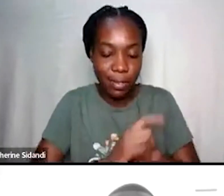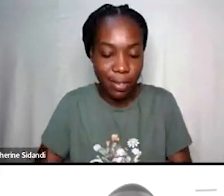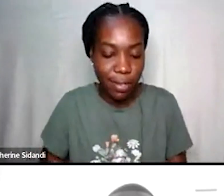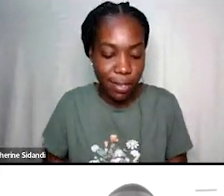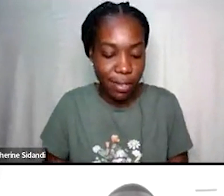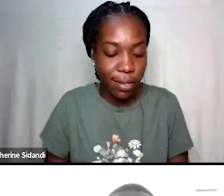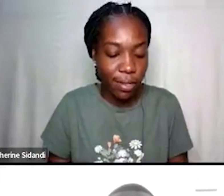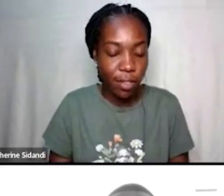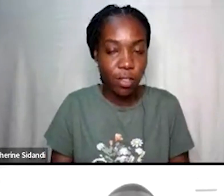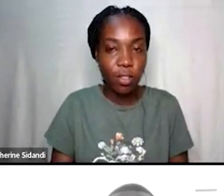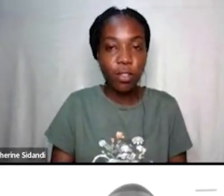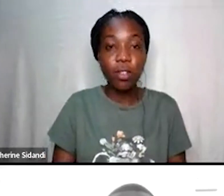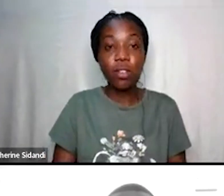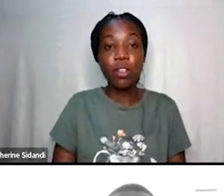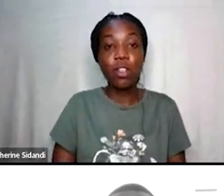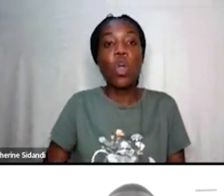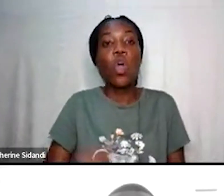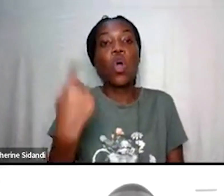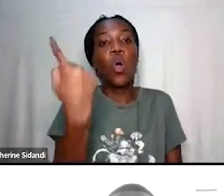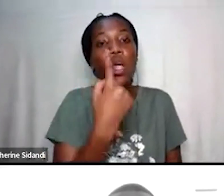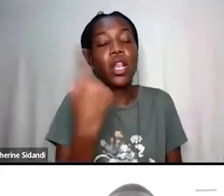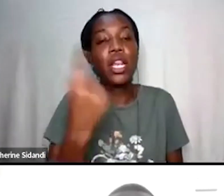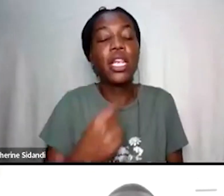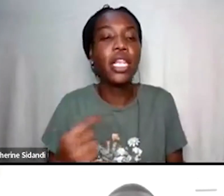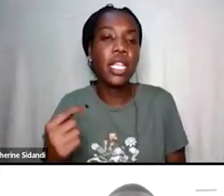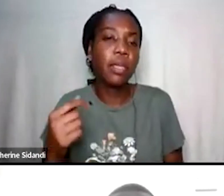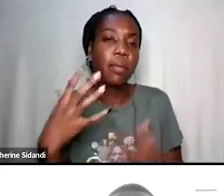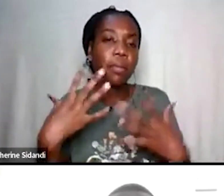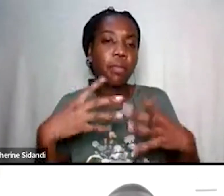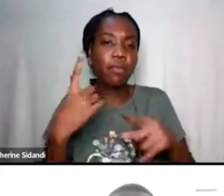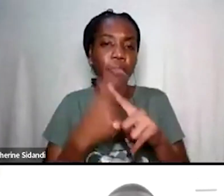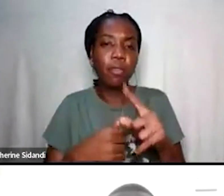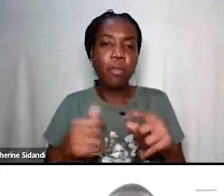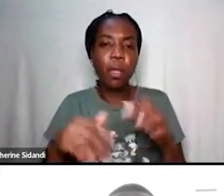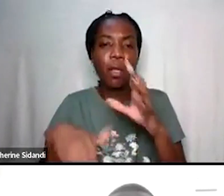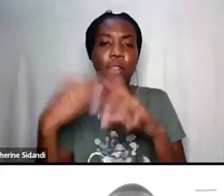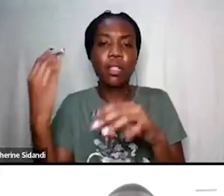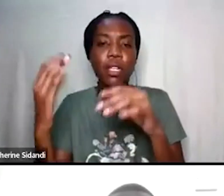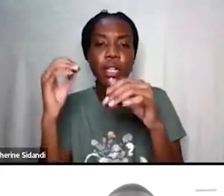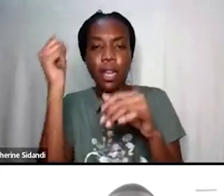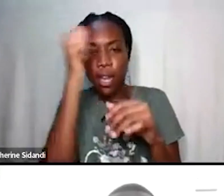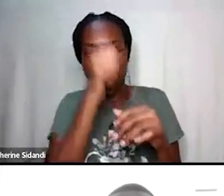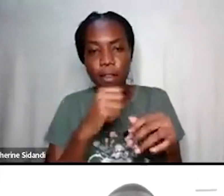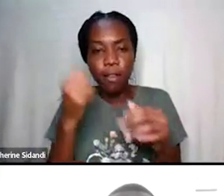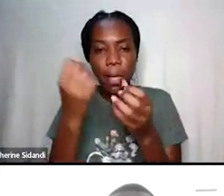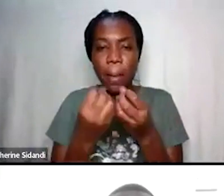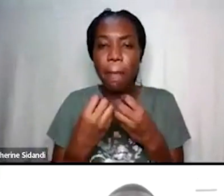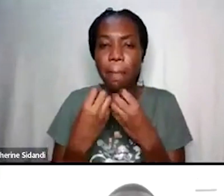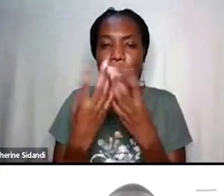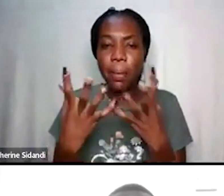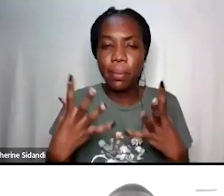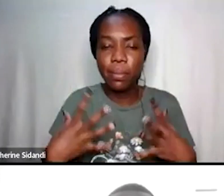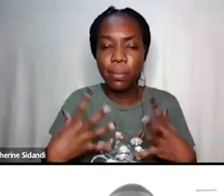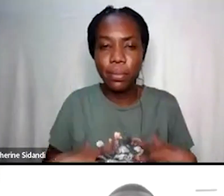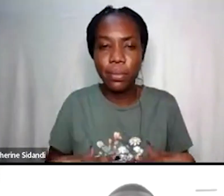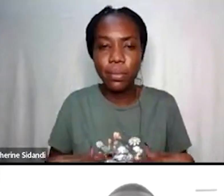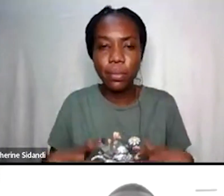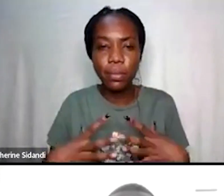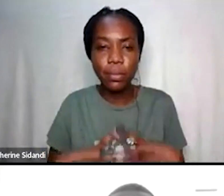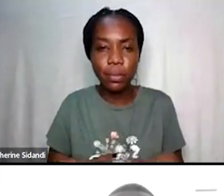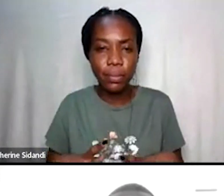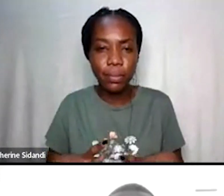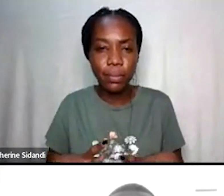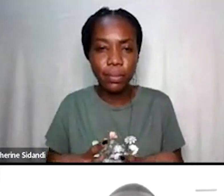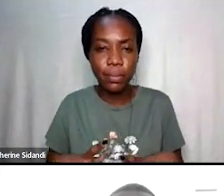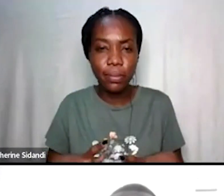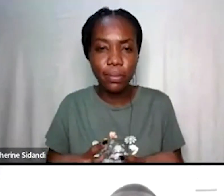it's only Europeans or Americans or people from outside Africa, most of them, of course, are those whose quotes that